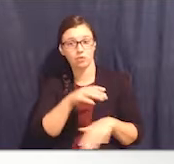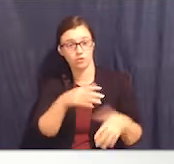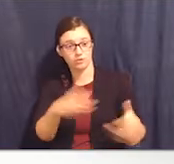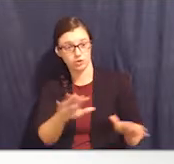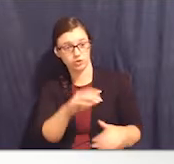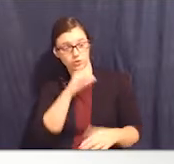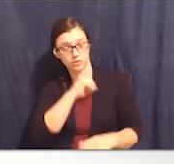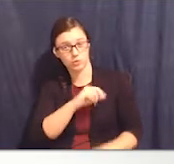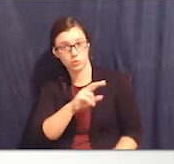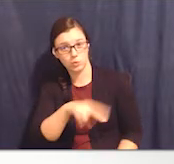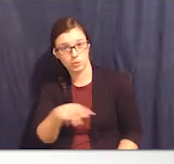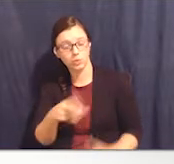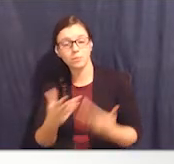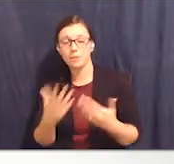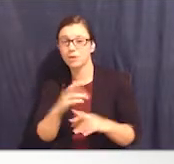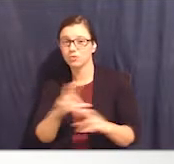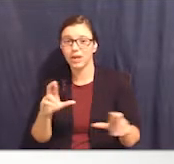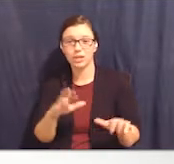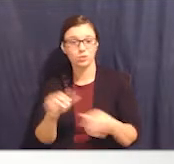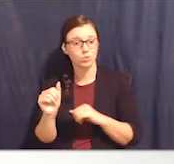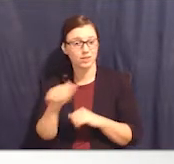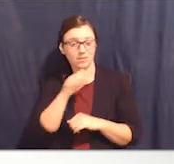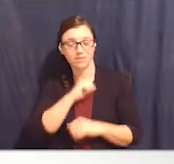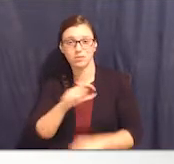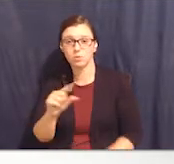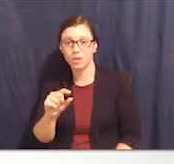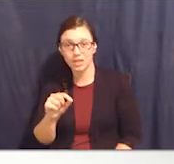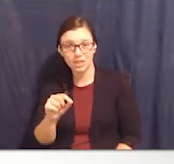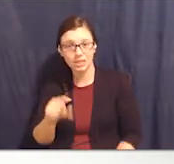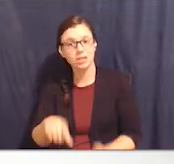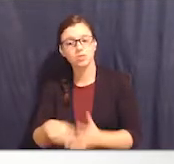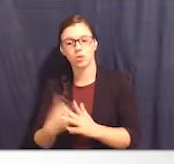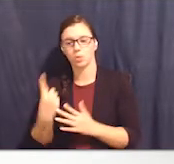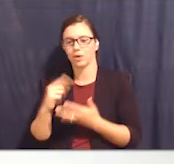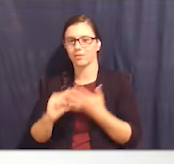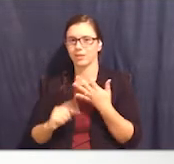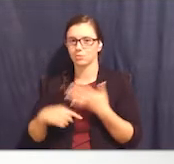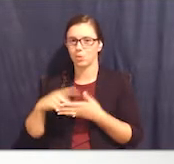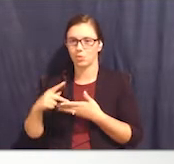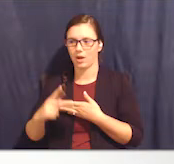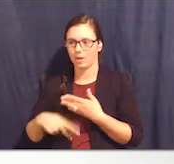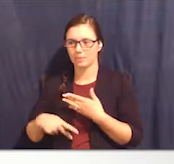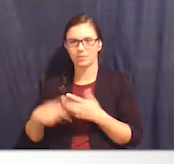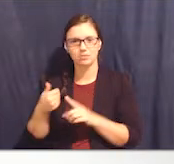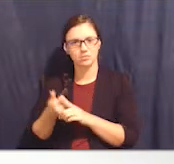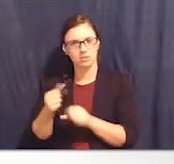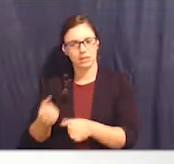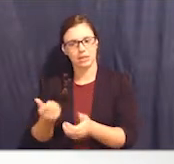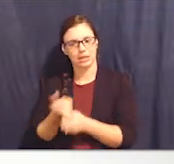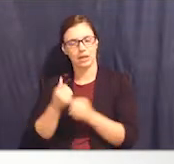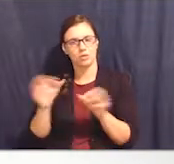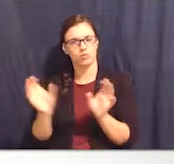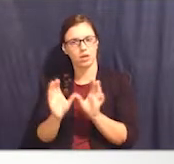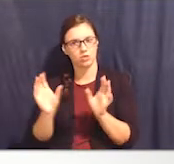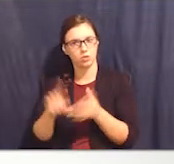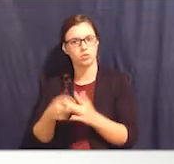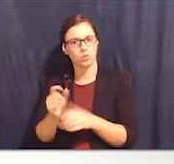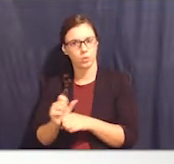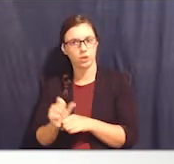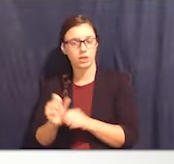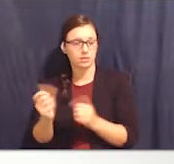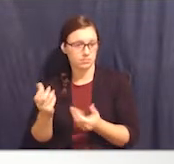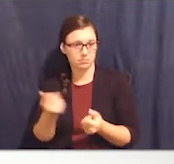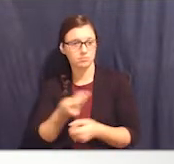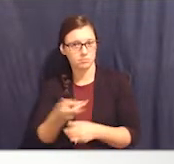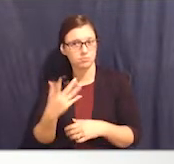that scholarships cover: books, transportation, technology equipment, travel, like to Skills USA for